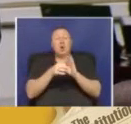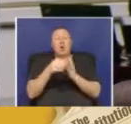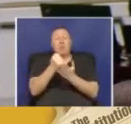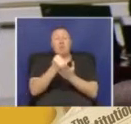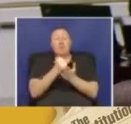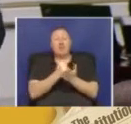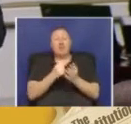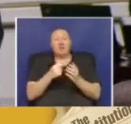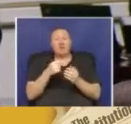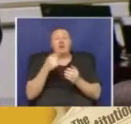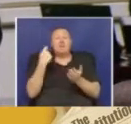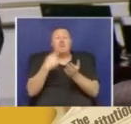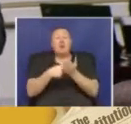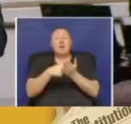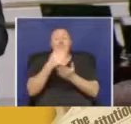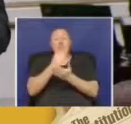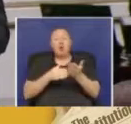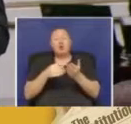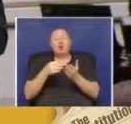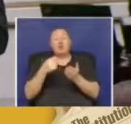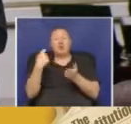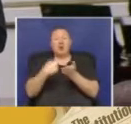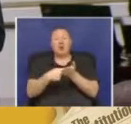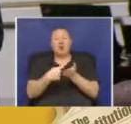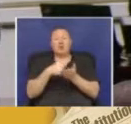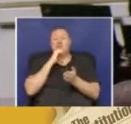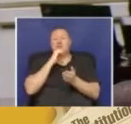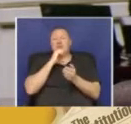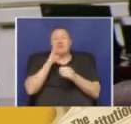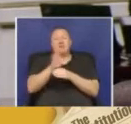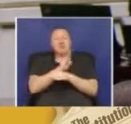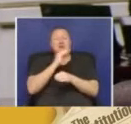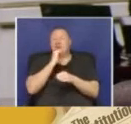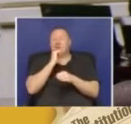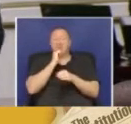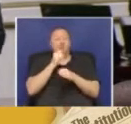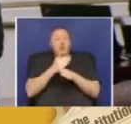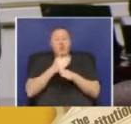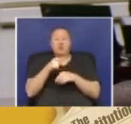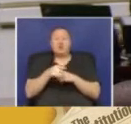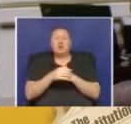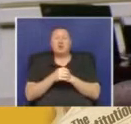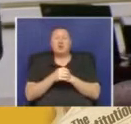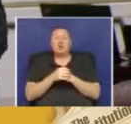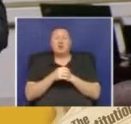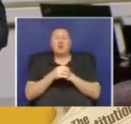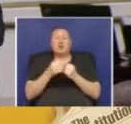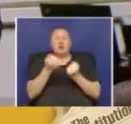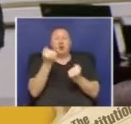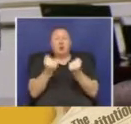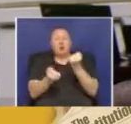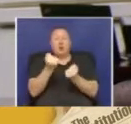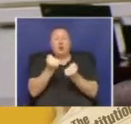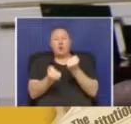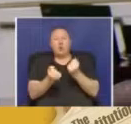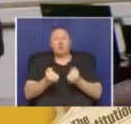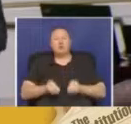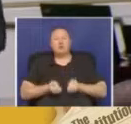of the costs, which means that bill fell through the cracks. And the court, in expressing its discomfort